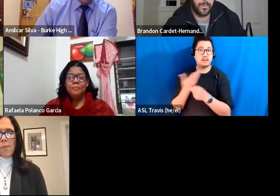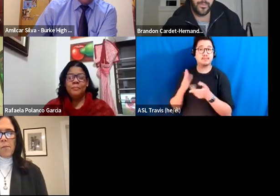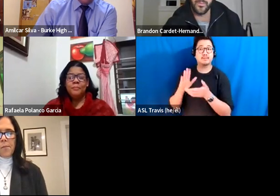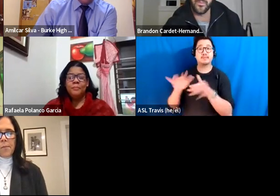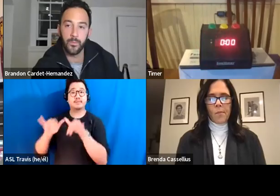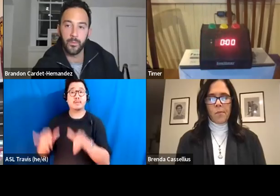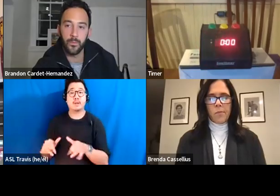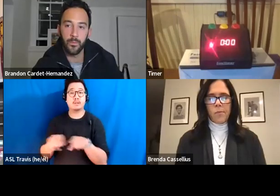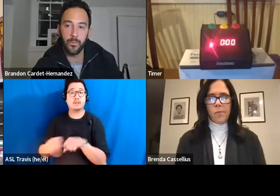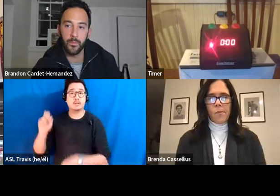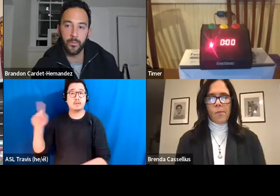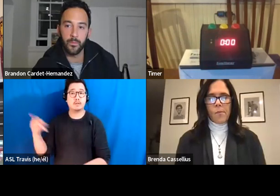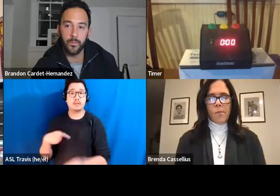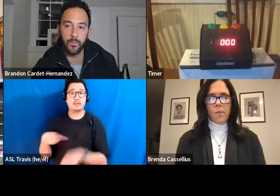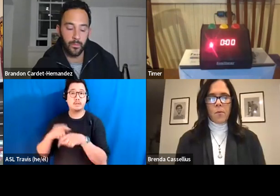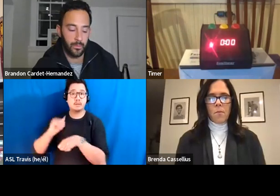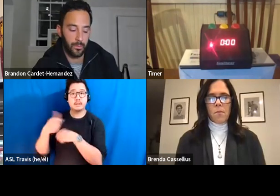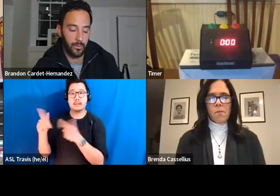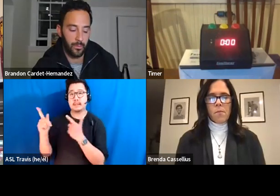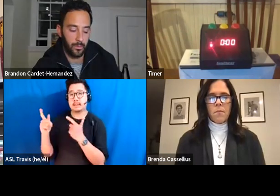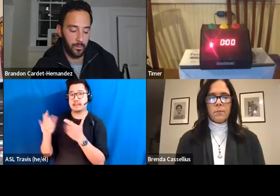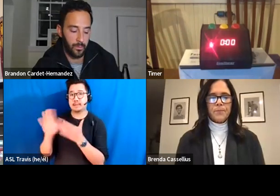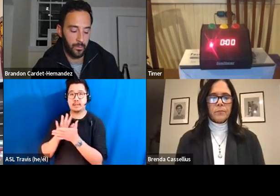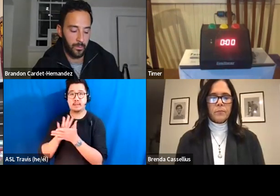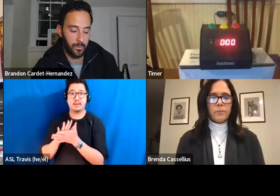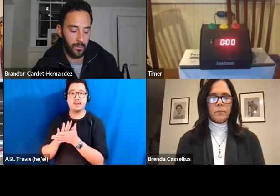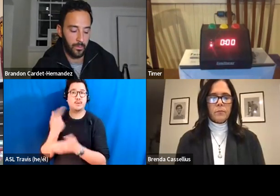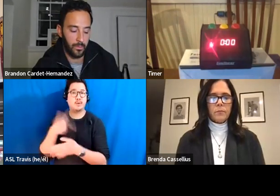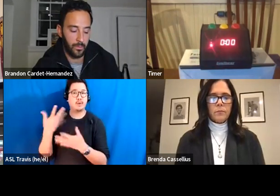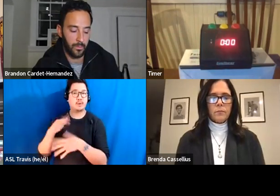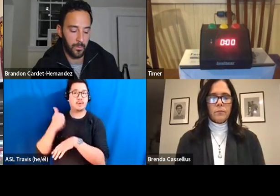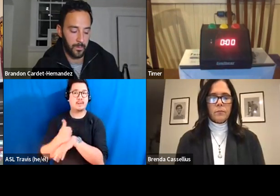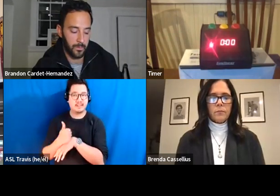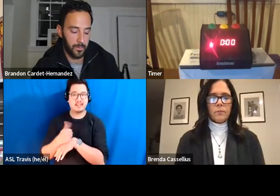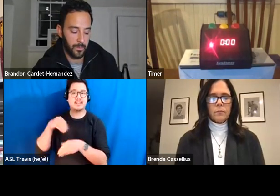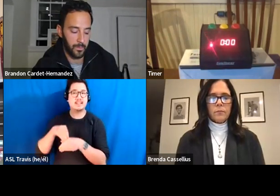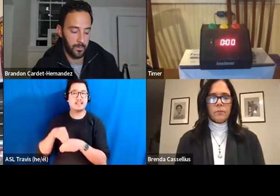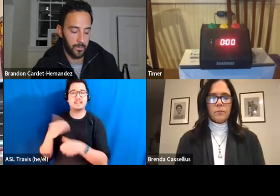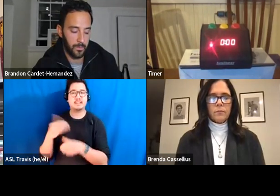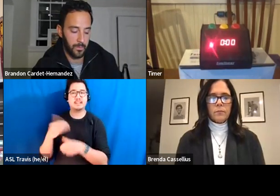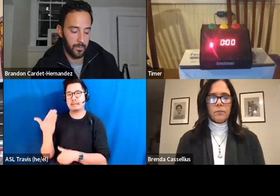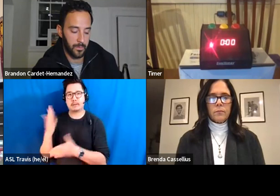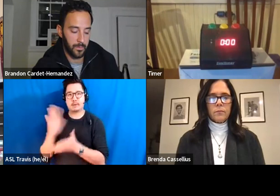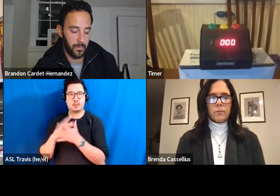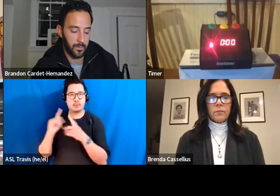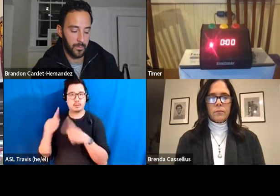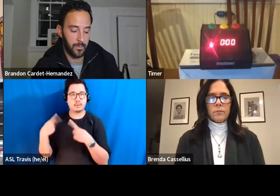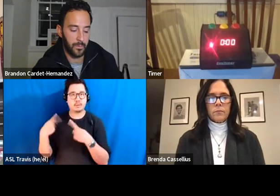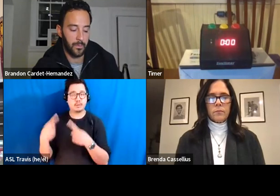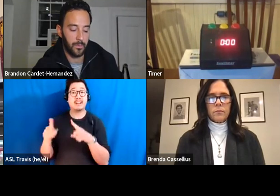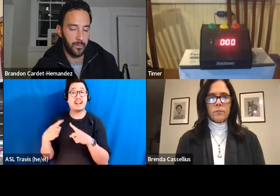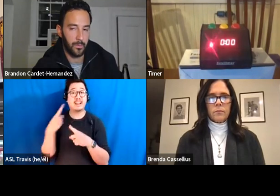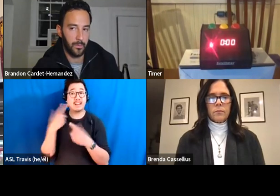earlier implementing acceleration academies we've traditionally done this 10 15 schools but this year we're i think in excess of